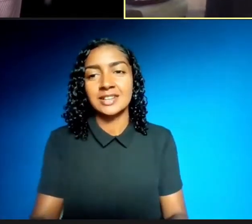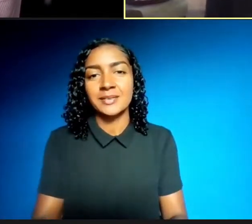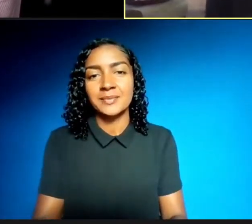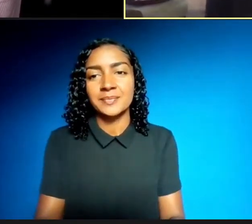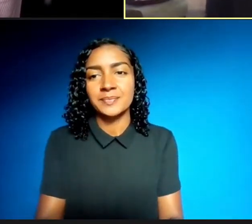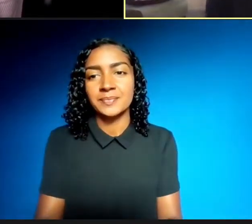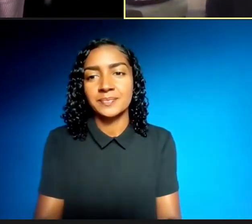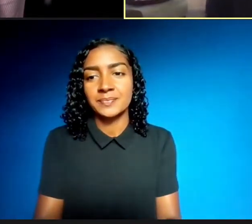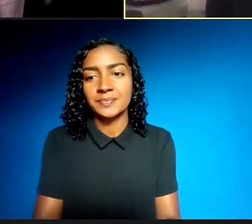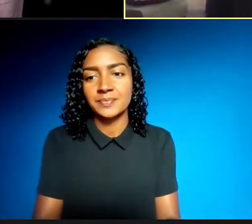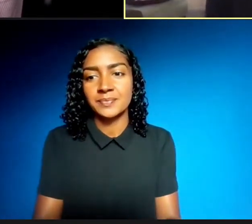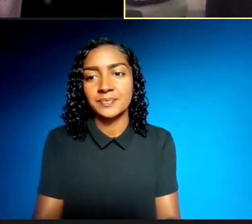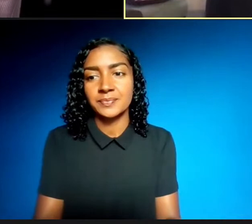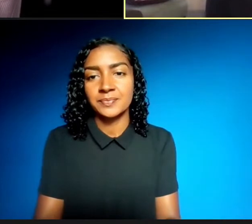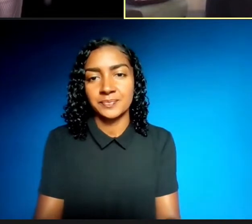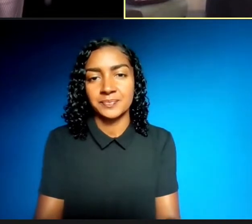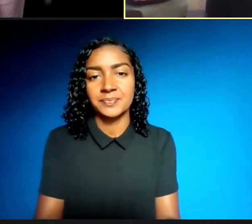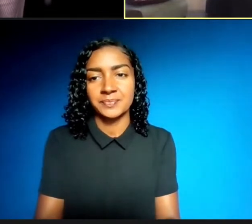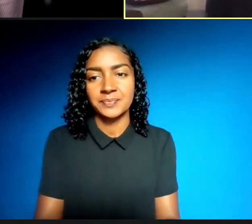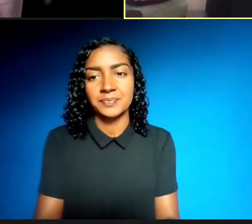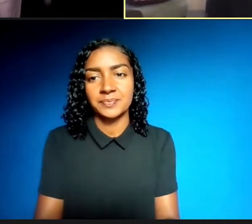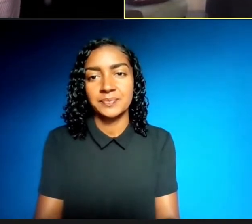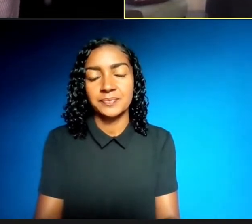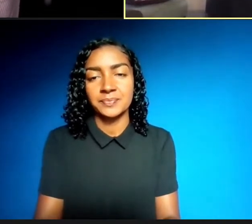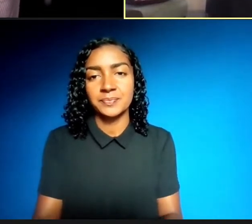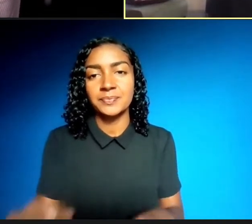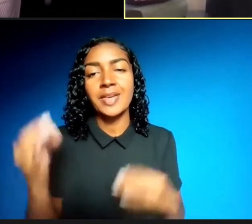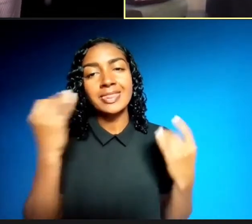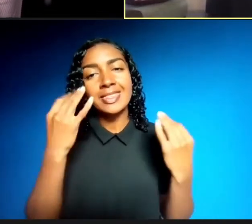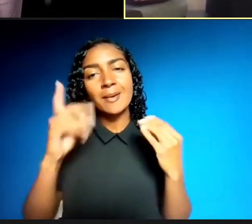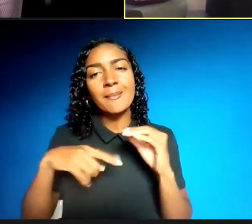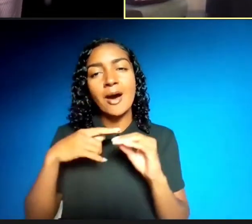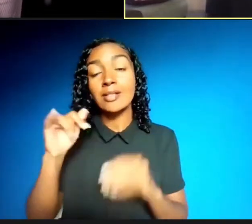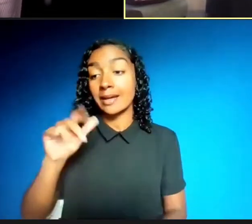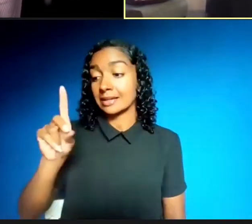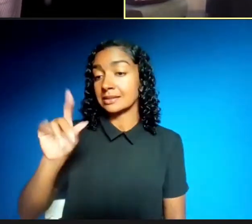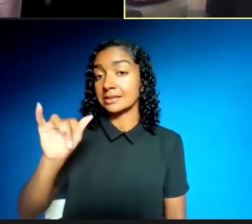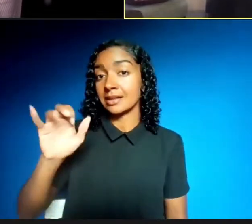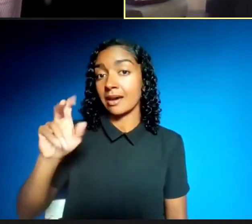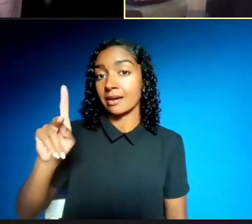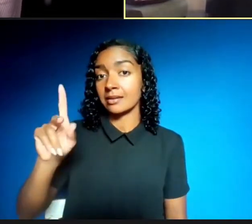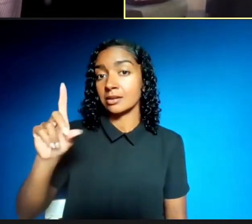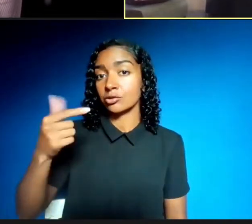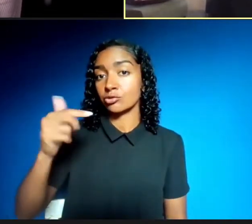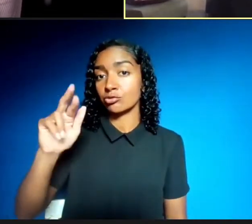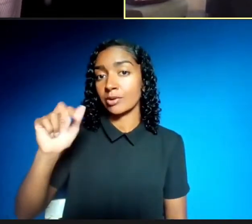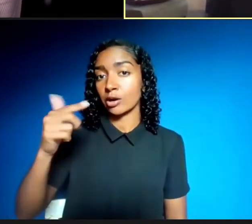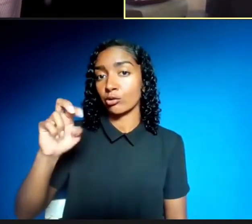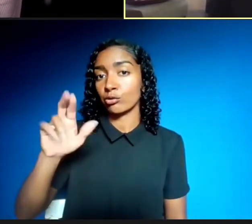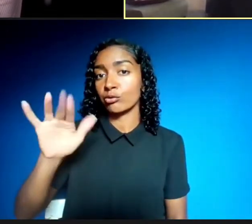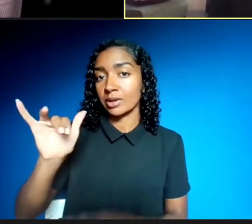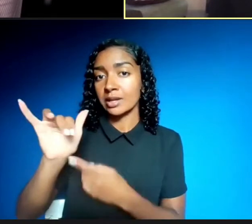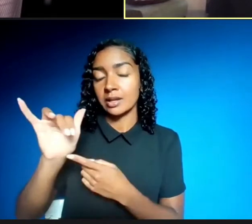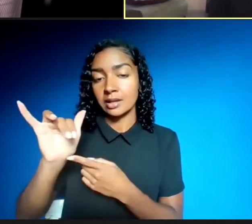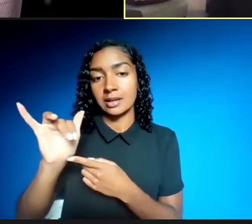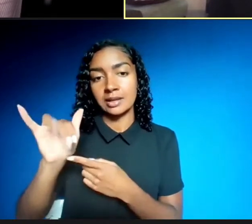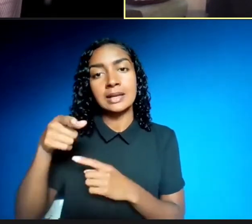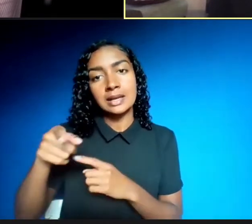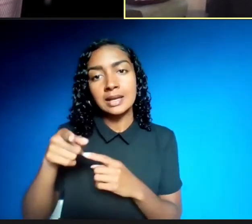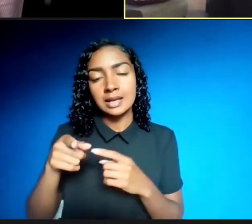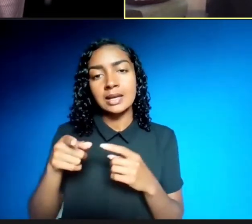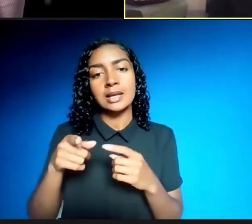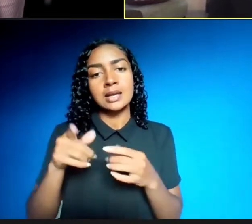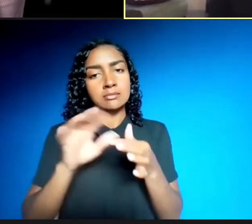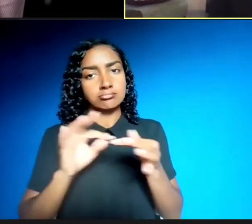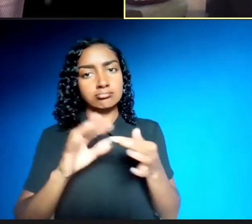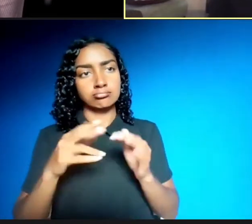So I think about because of Dick Gregory, who at some point was like, I'm a comedian who talks about race. And then